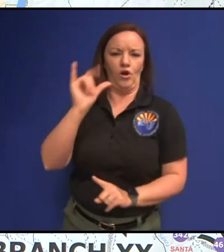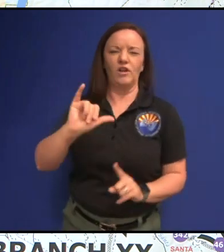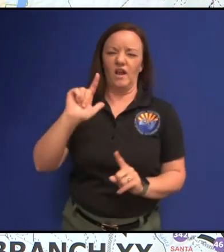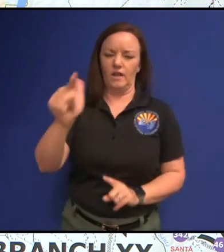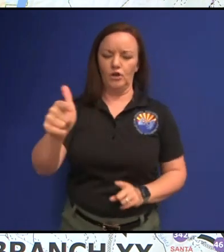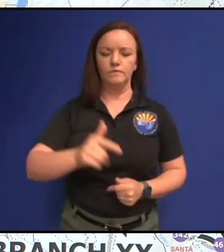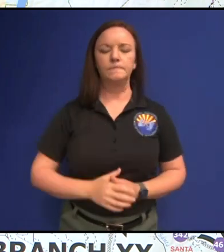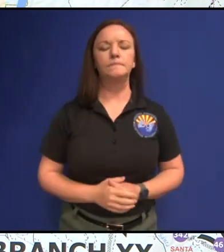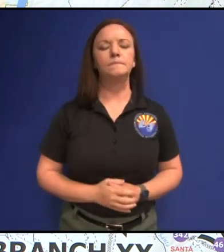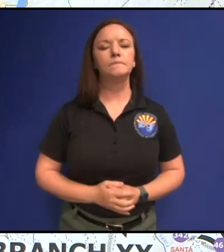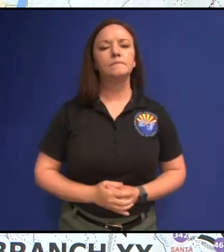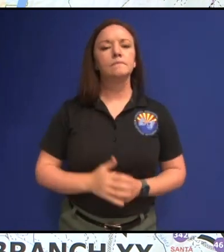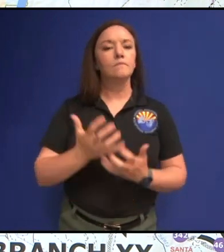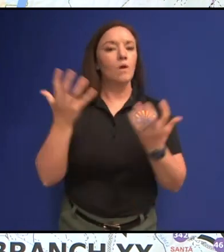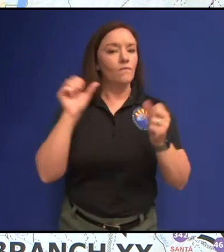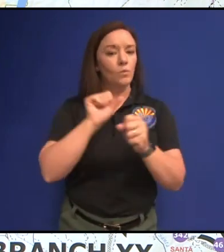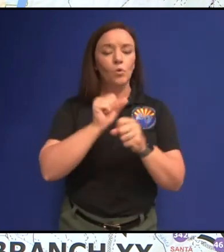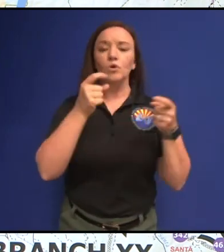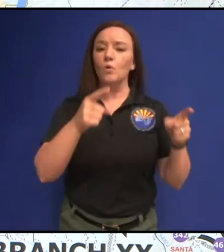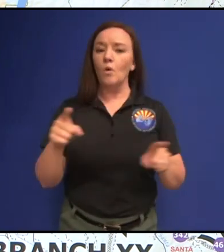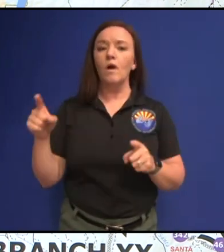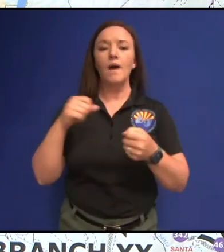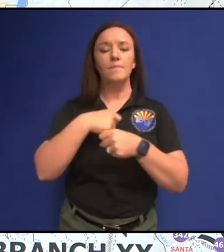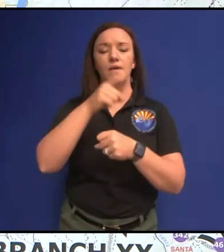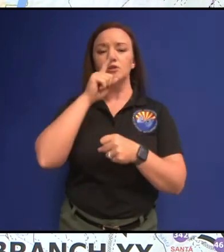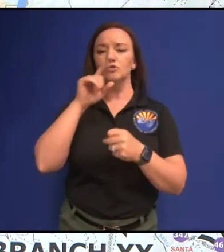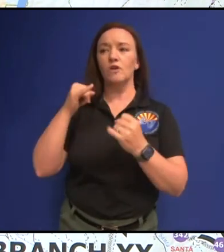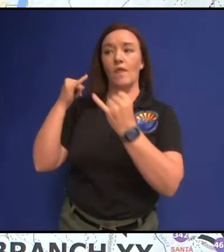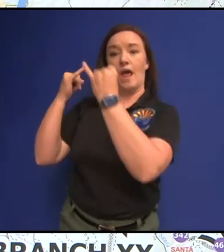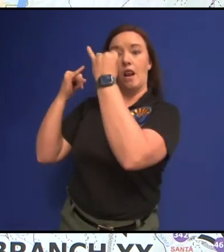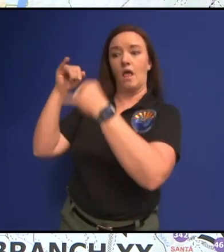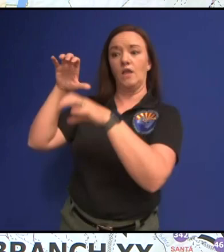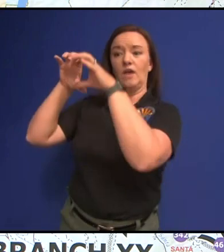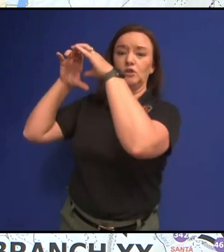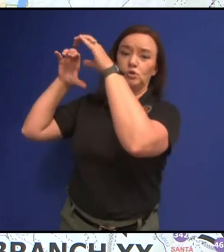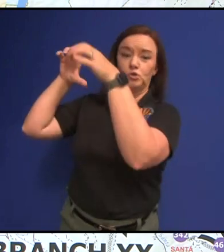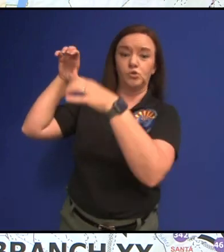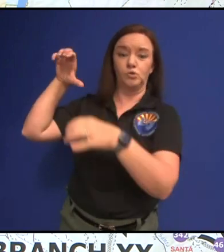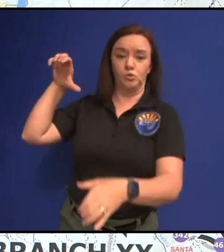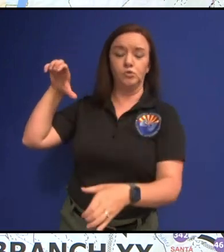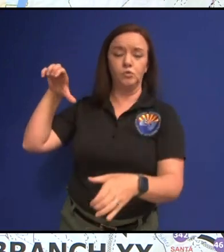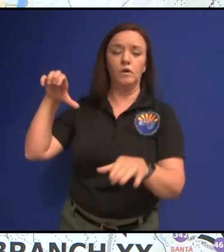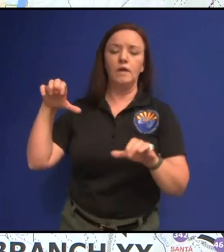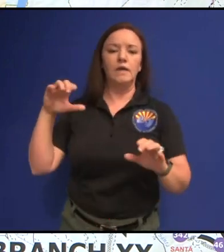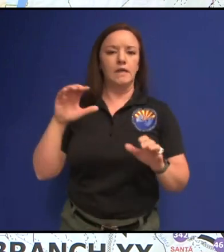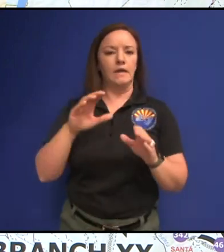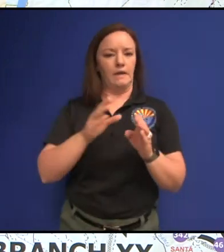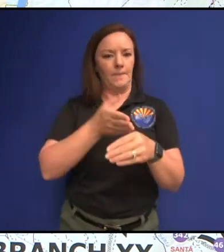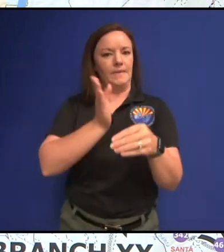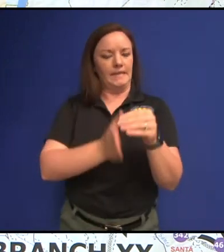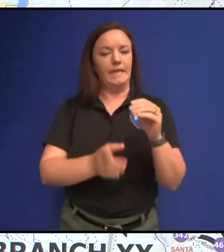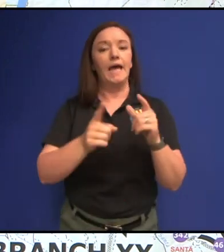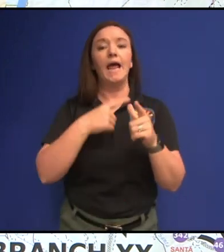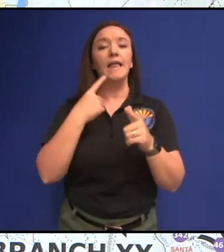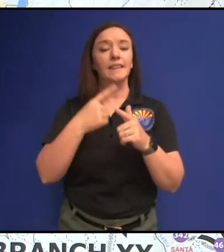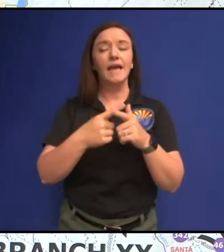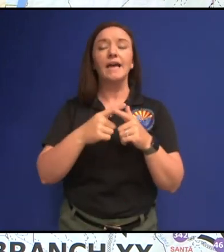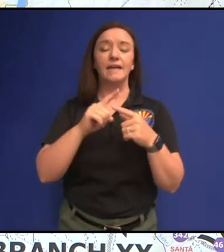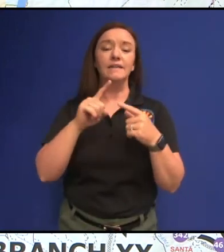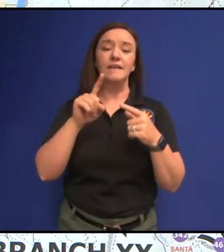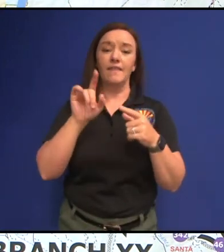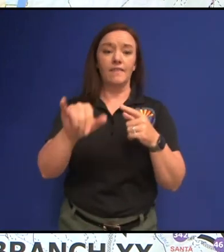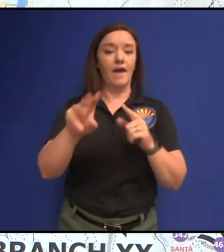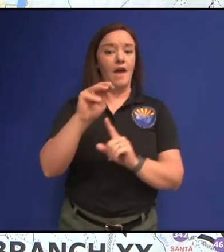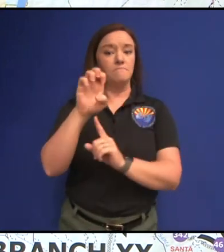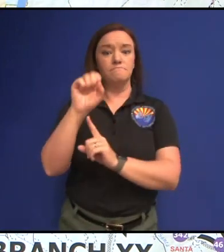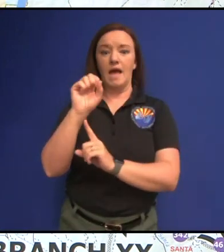to make sure that line is completed, and that the mess we made when we hurriedly pushed in parts